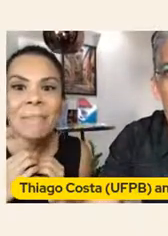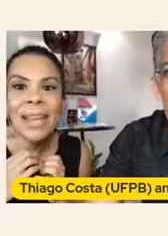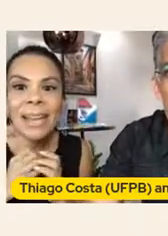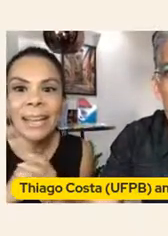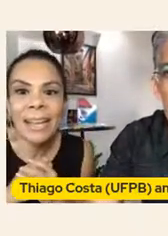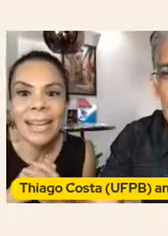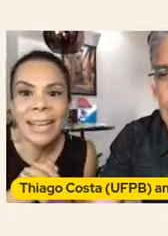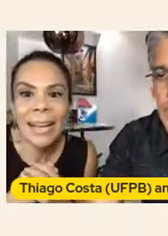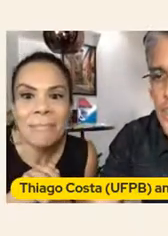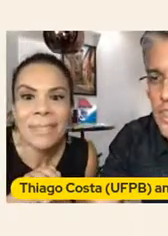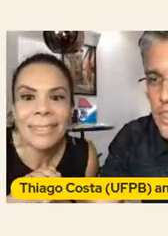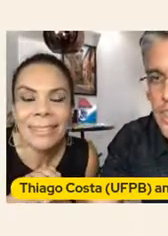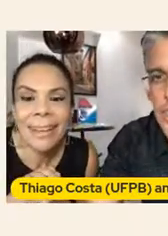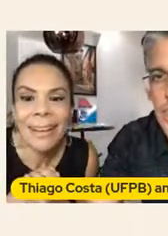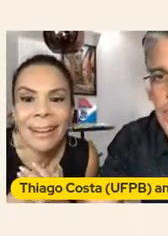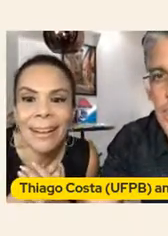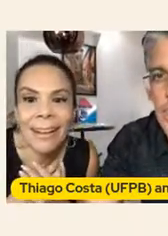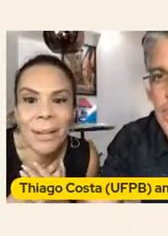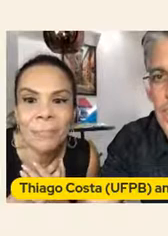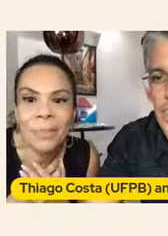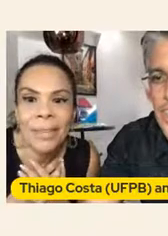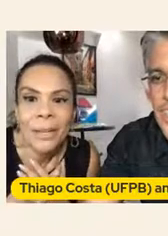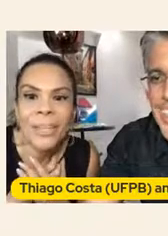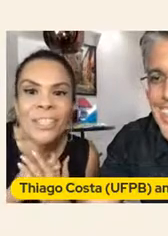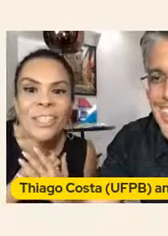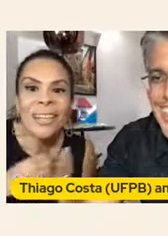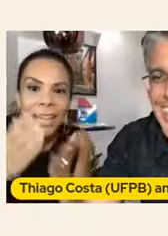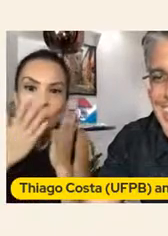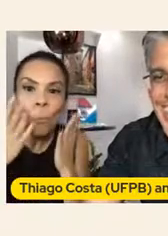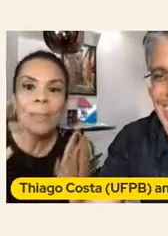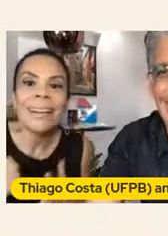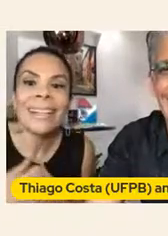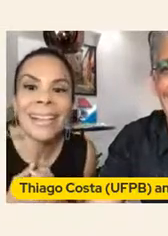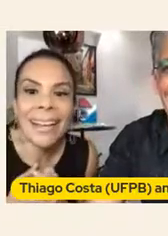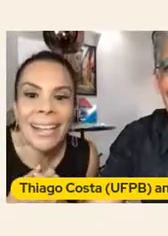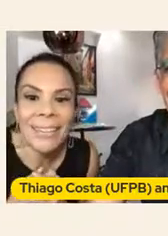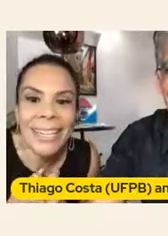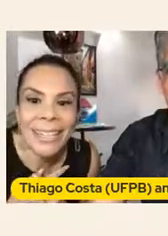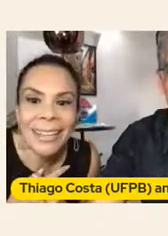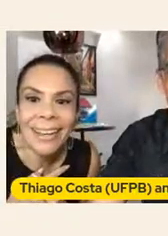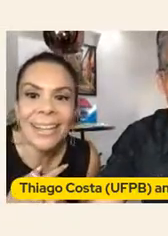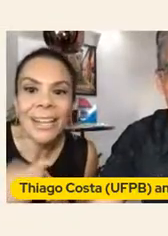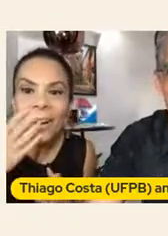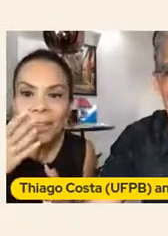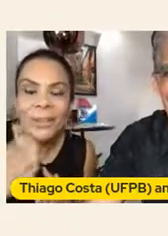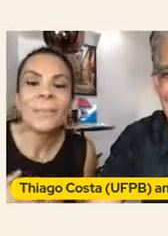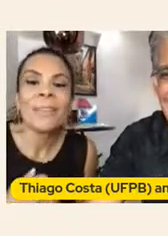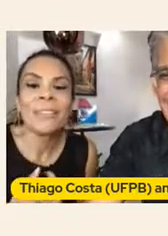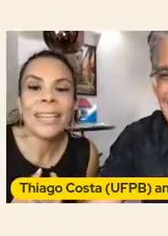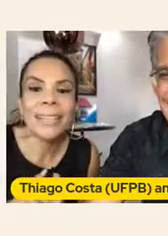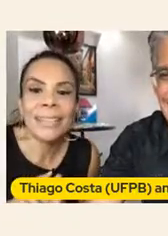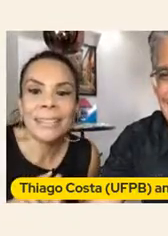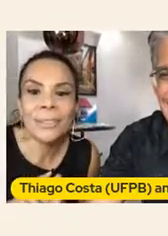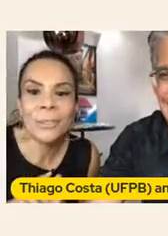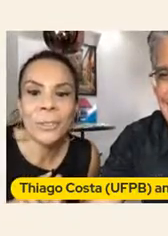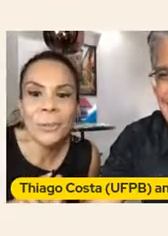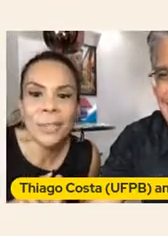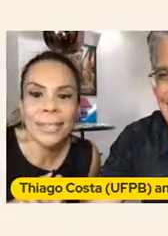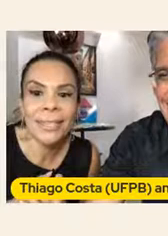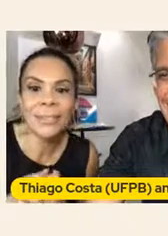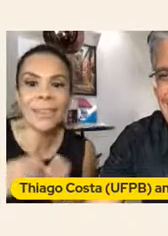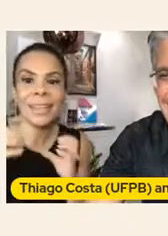Aline, Isabela, Amanda, Widigiane, Ana Carolina, Carol,